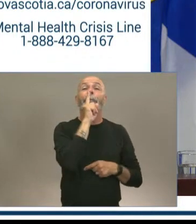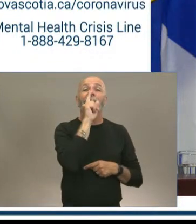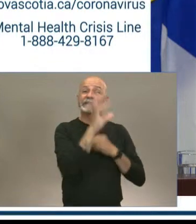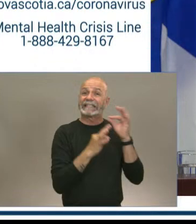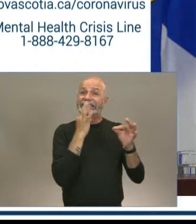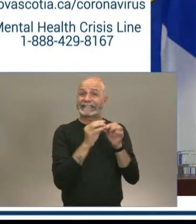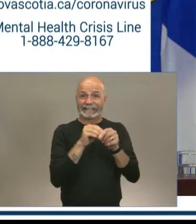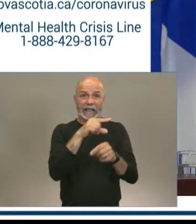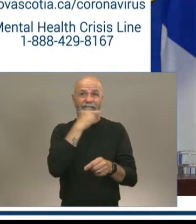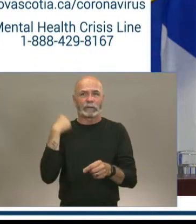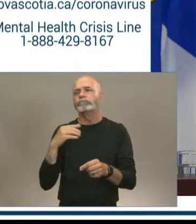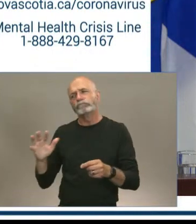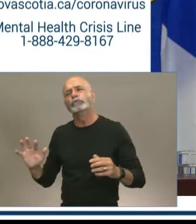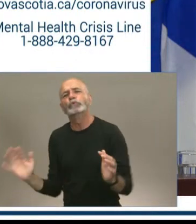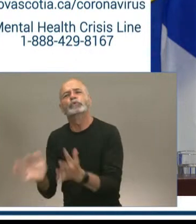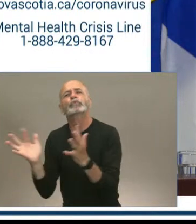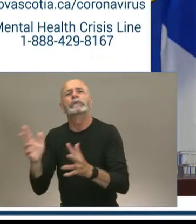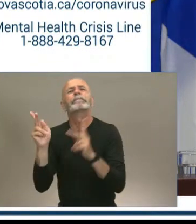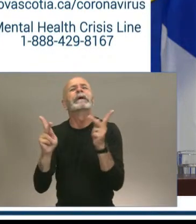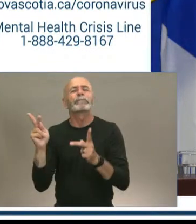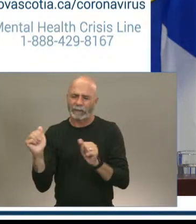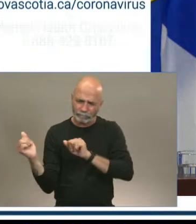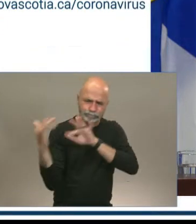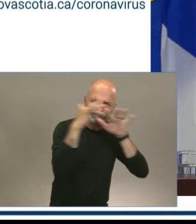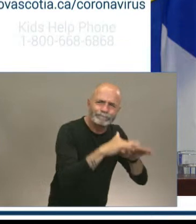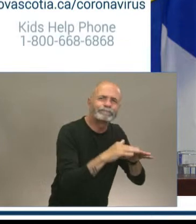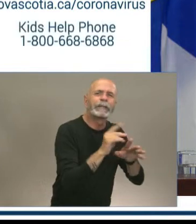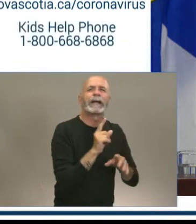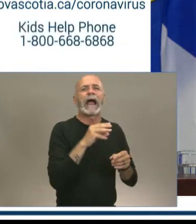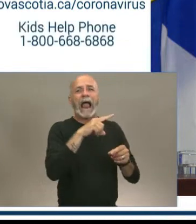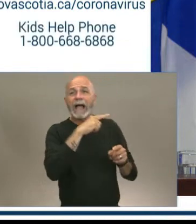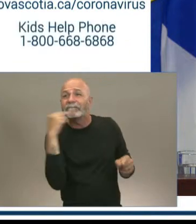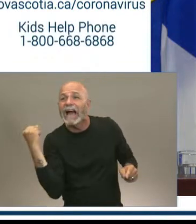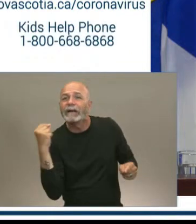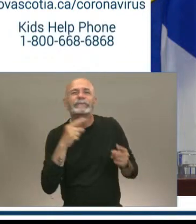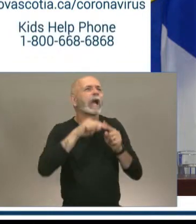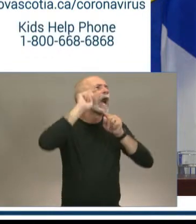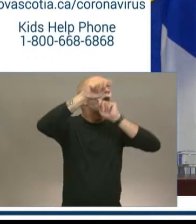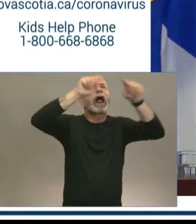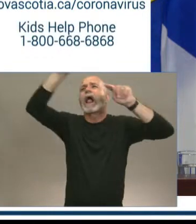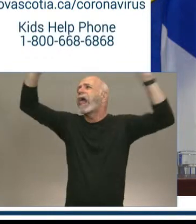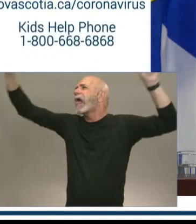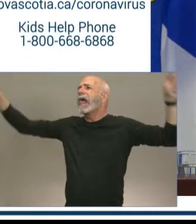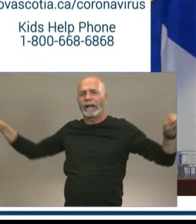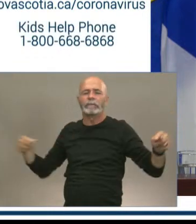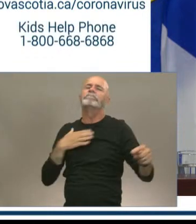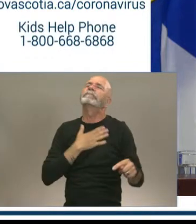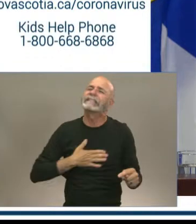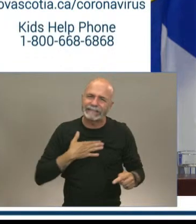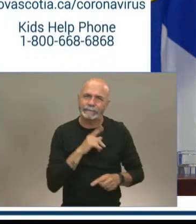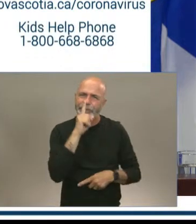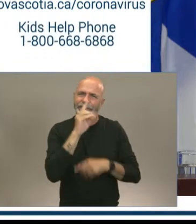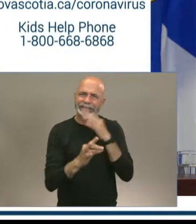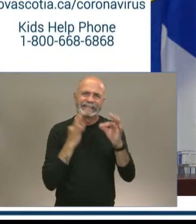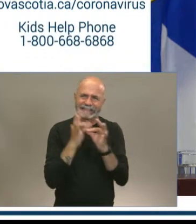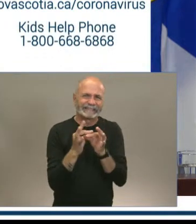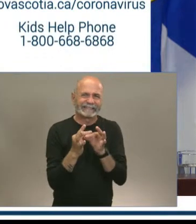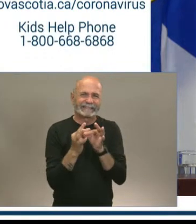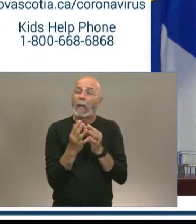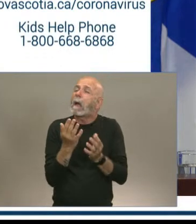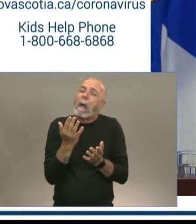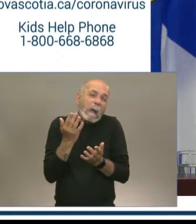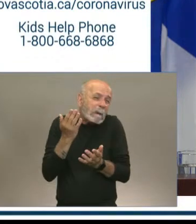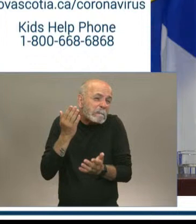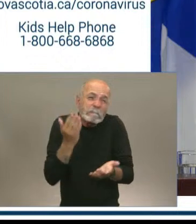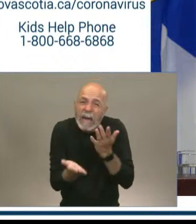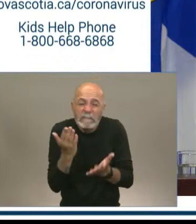everyone to get out and get tested, whether you're in Halifax or any other part of the province. And remember, it does take about 2 weeks, full 2